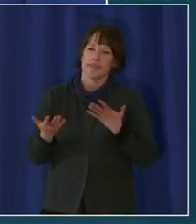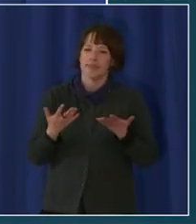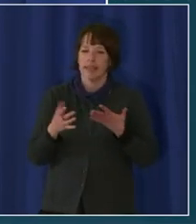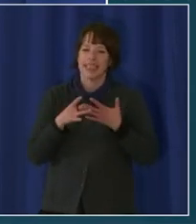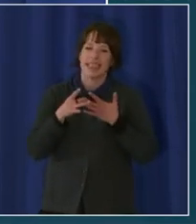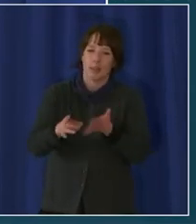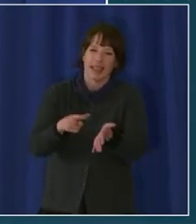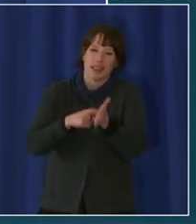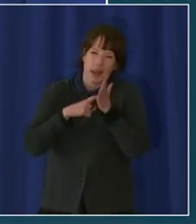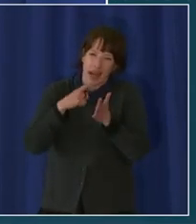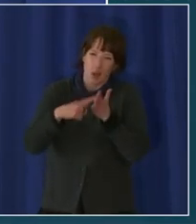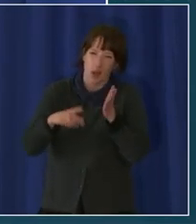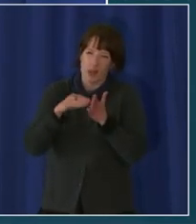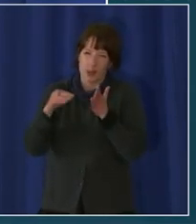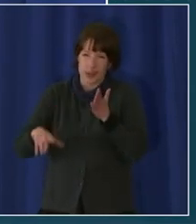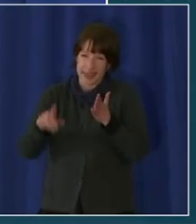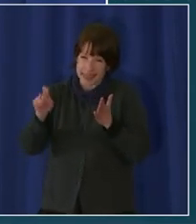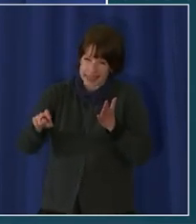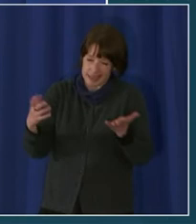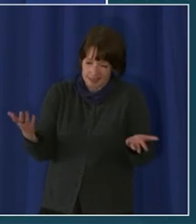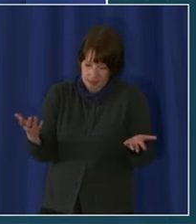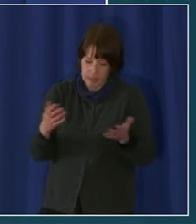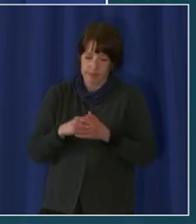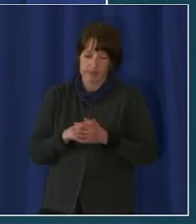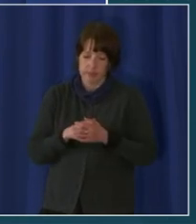what students need.